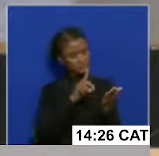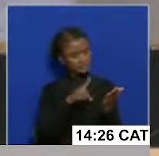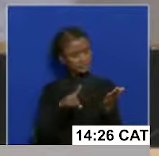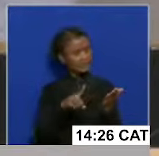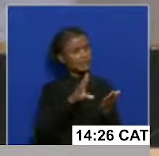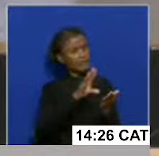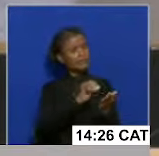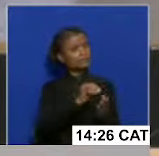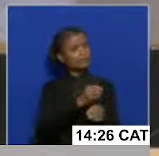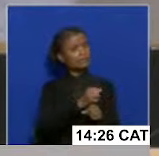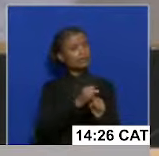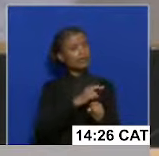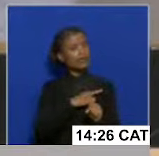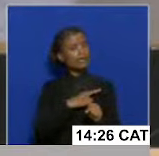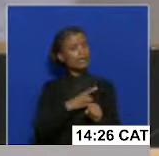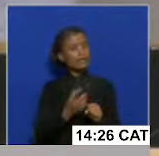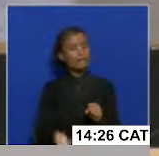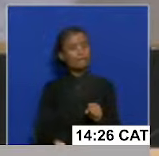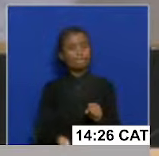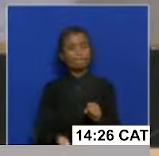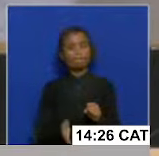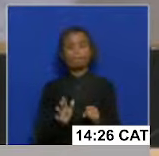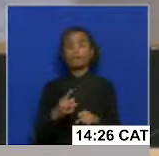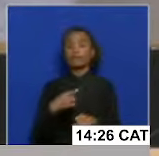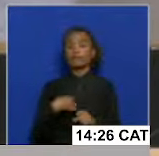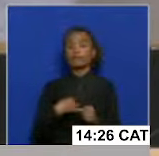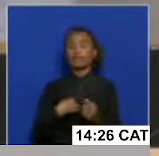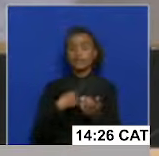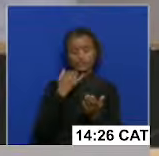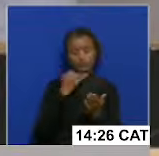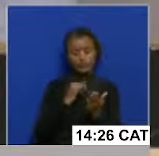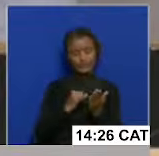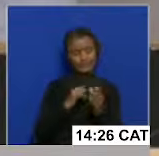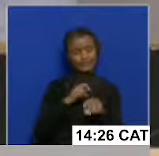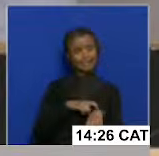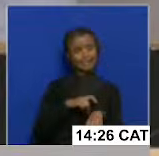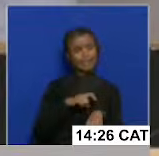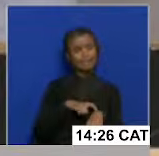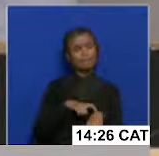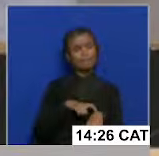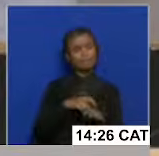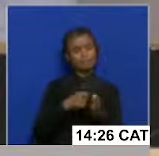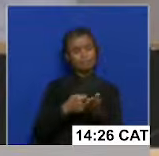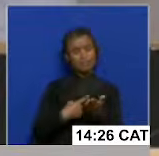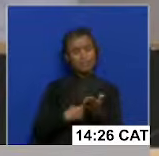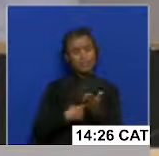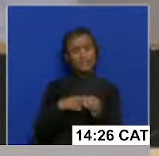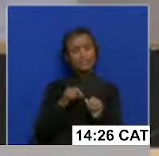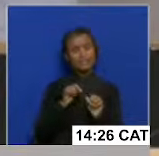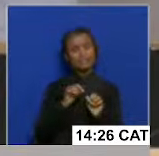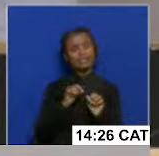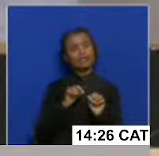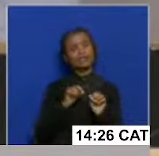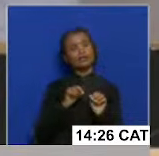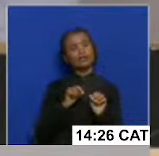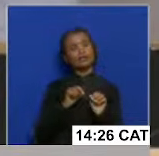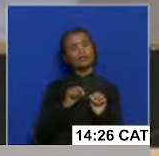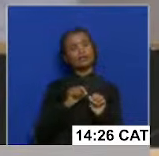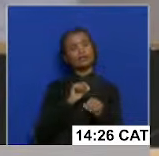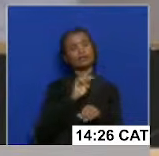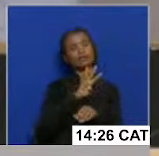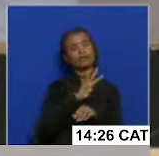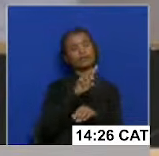I'm checking the time she sent the message. It was 10 to 5, and I only came back to her 6:30 in the